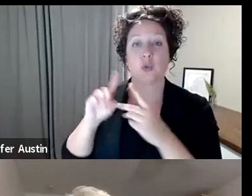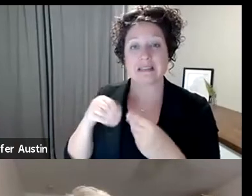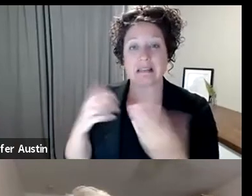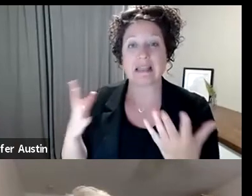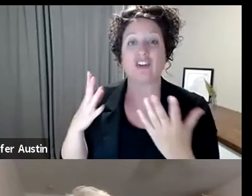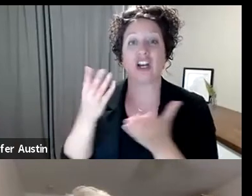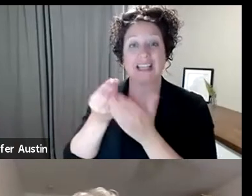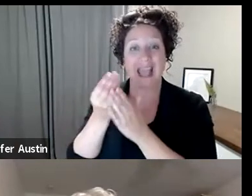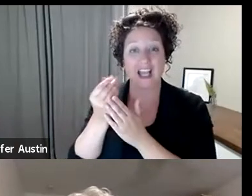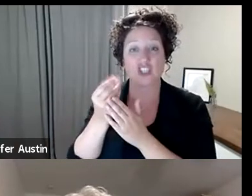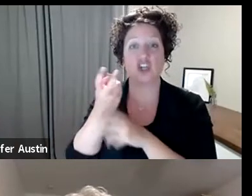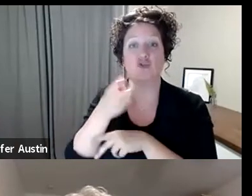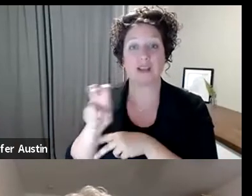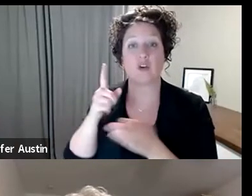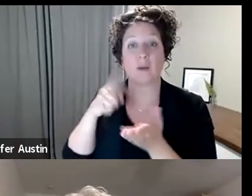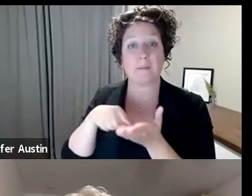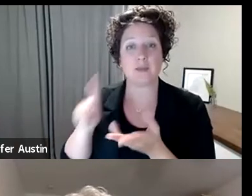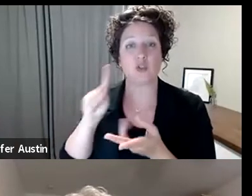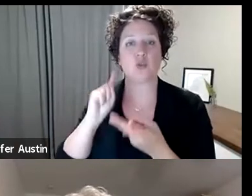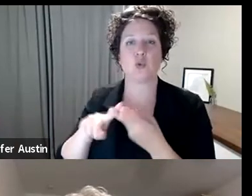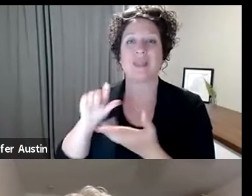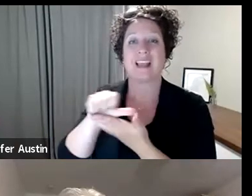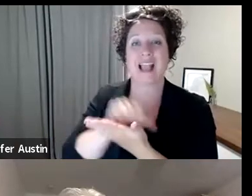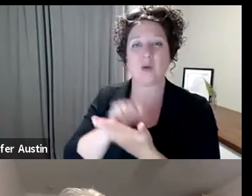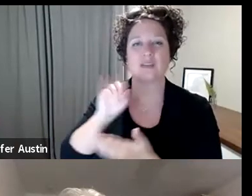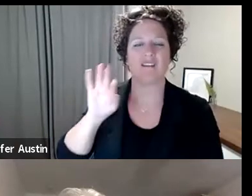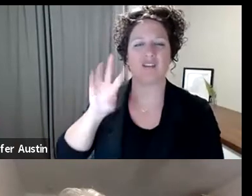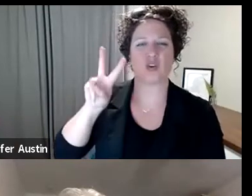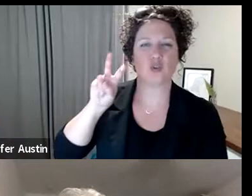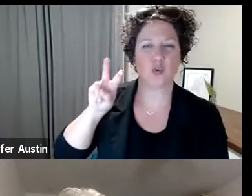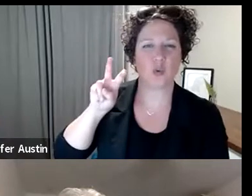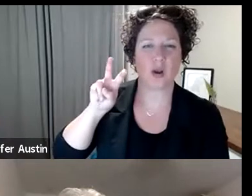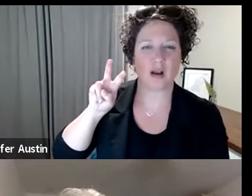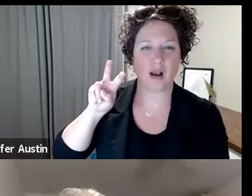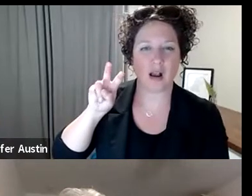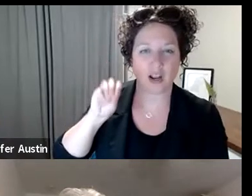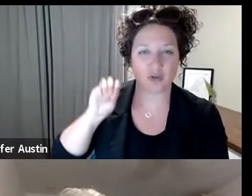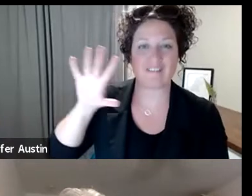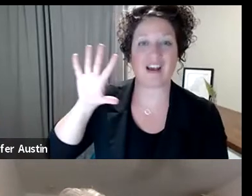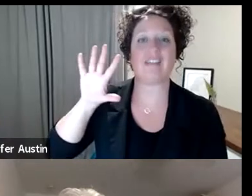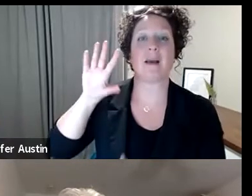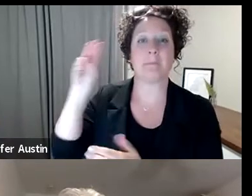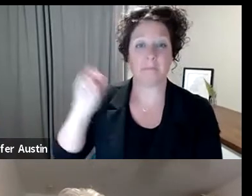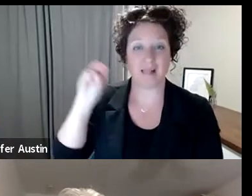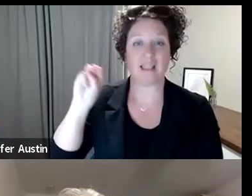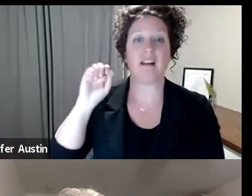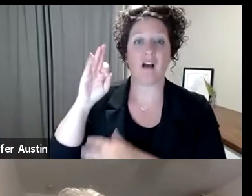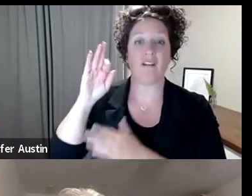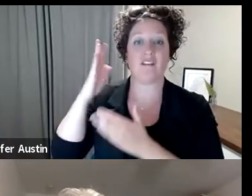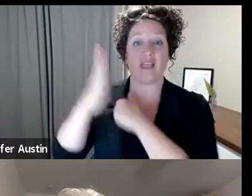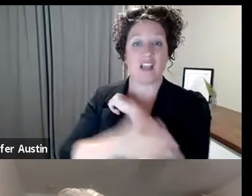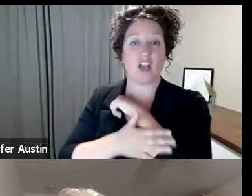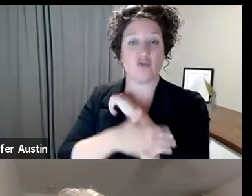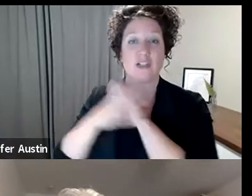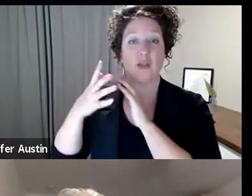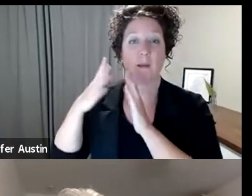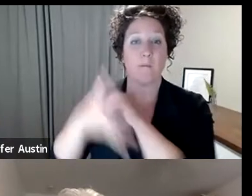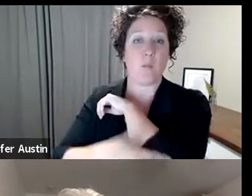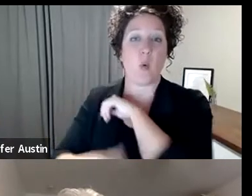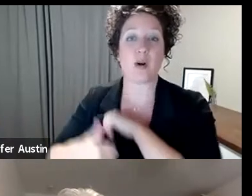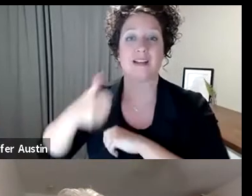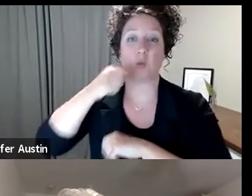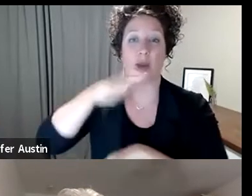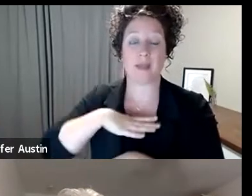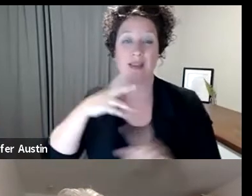cash transfer payments to the accounts of 205 million of the country's poorest women.